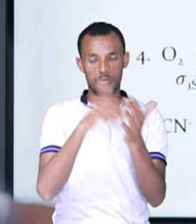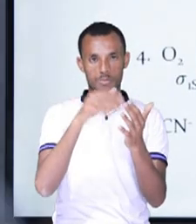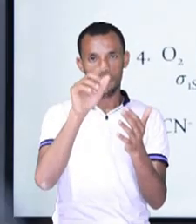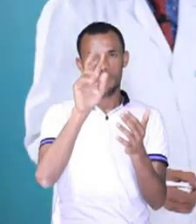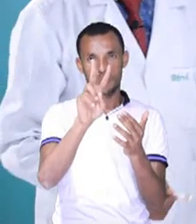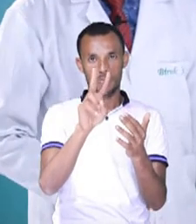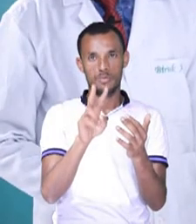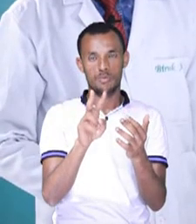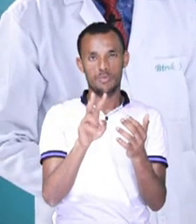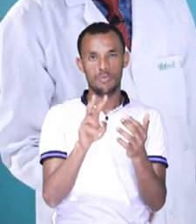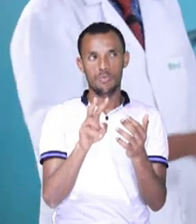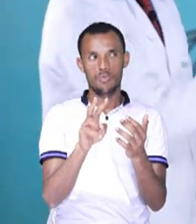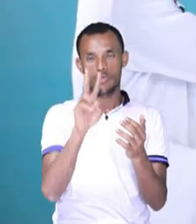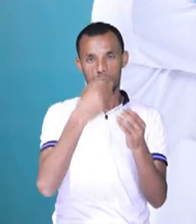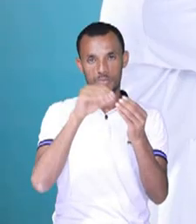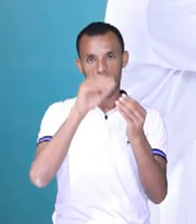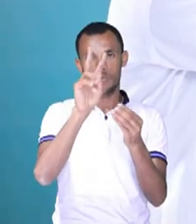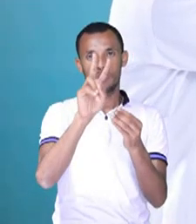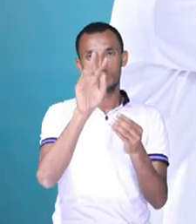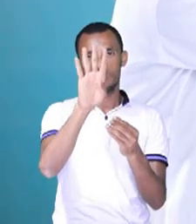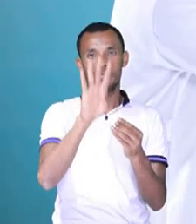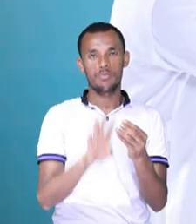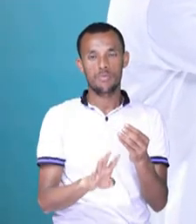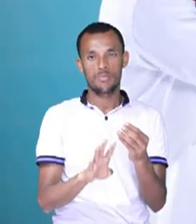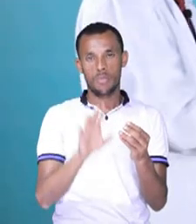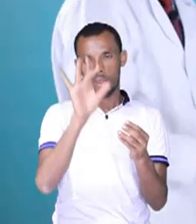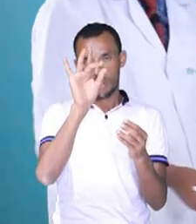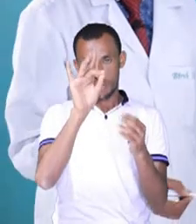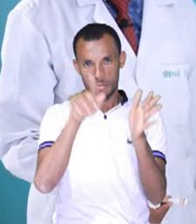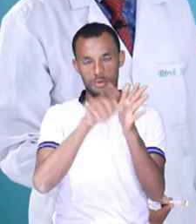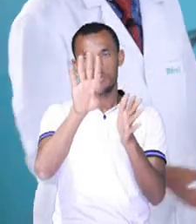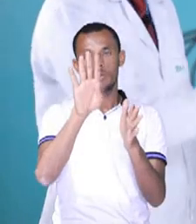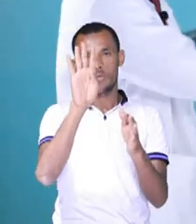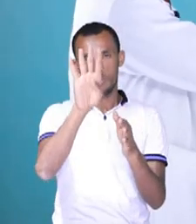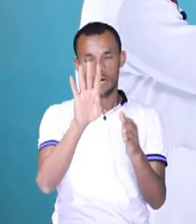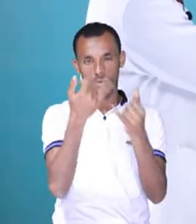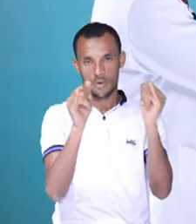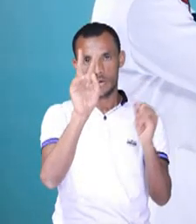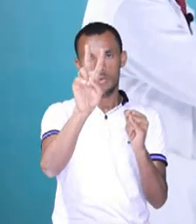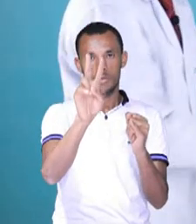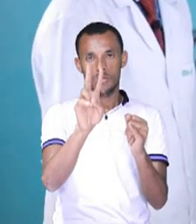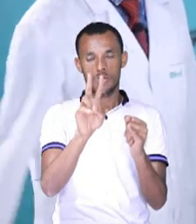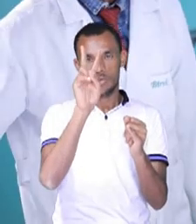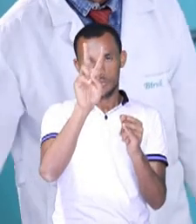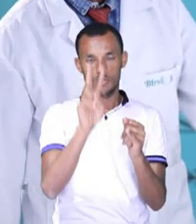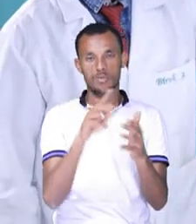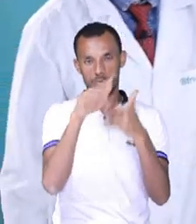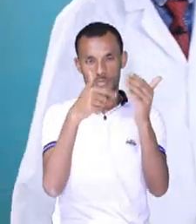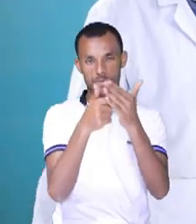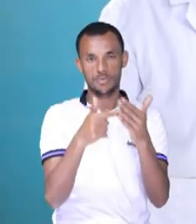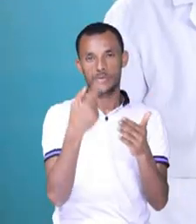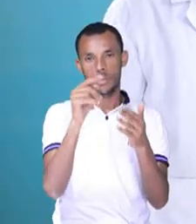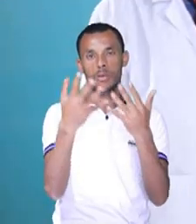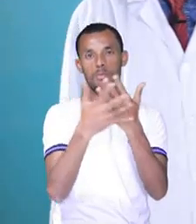2. 2 plus 2, 4. 8 minus 4, 4. Divided by 2, 2. Therefore,